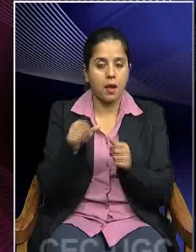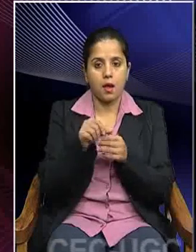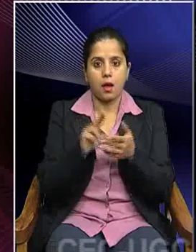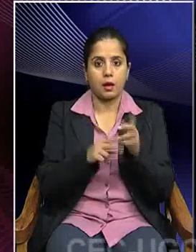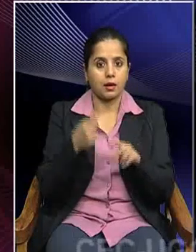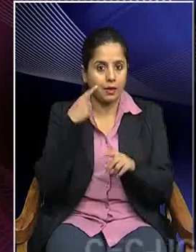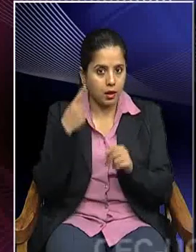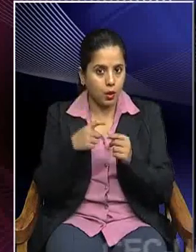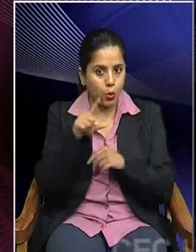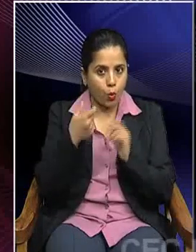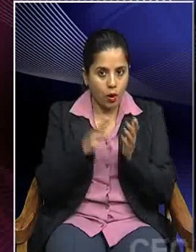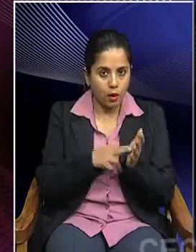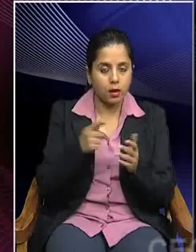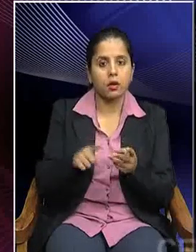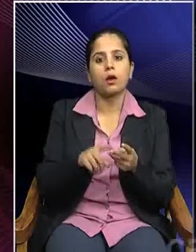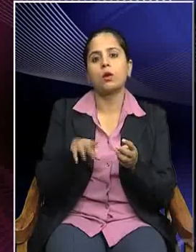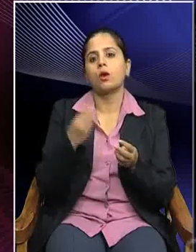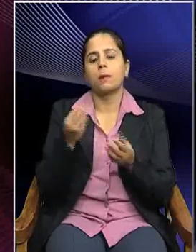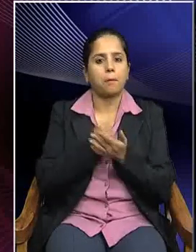such practices of